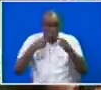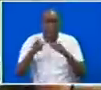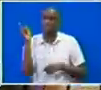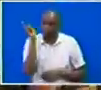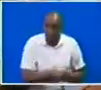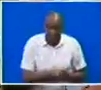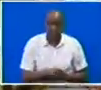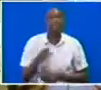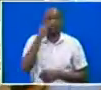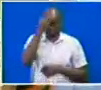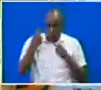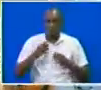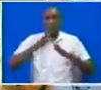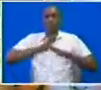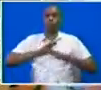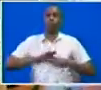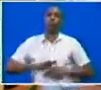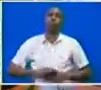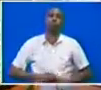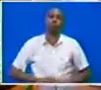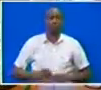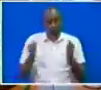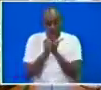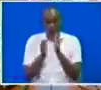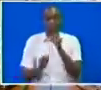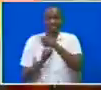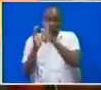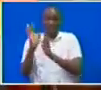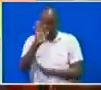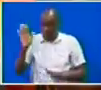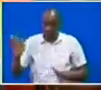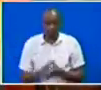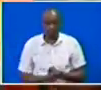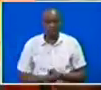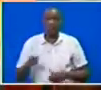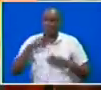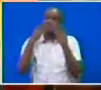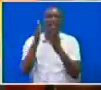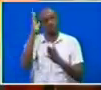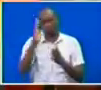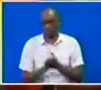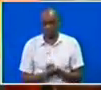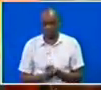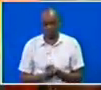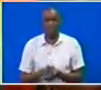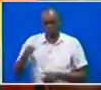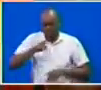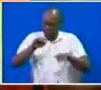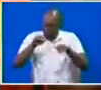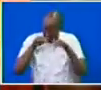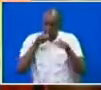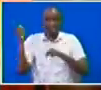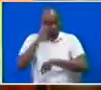up, Joho breathed a sigh of relief together with his supporters. Tunashukuru Mungu. We're waiting for this day,